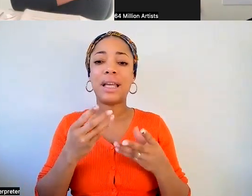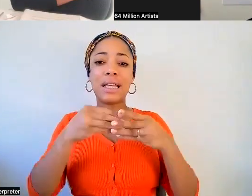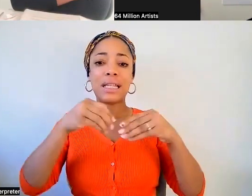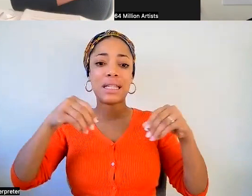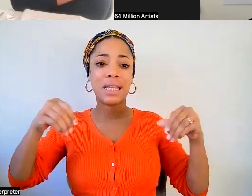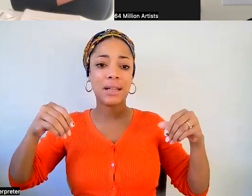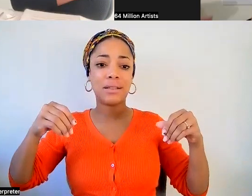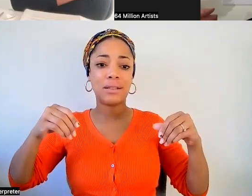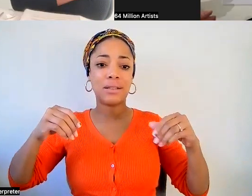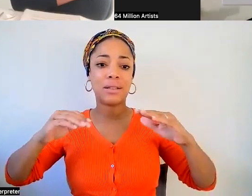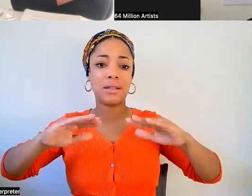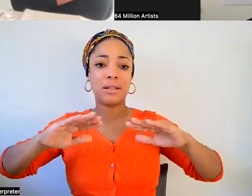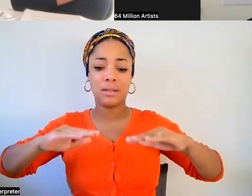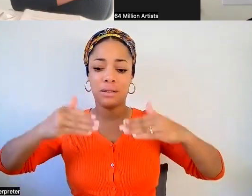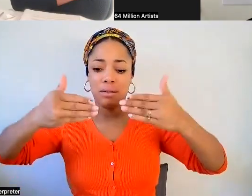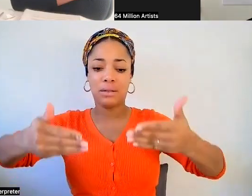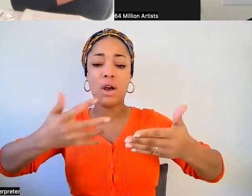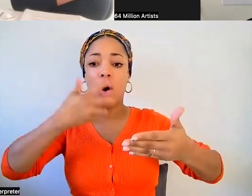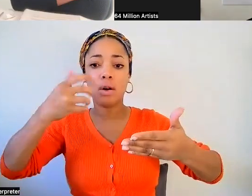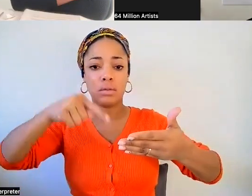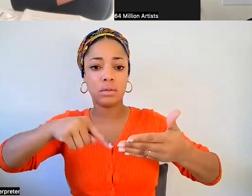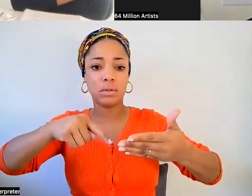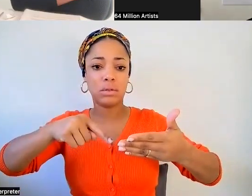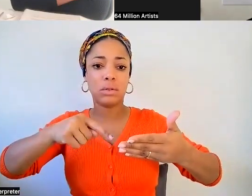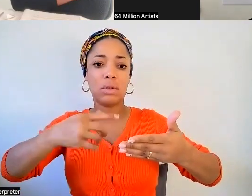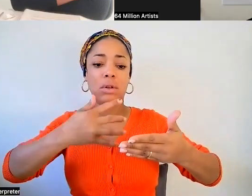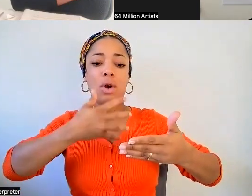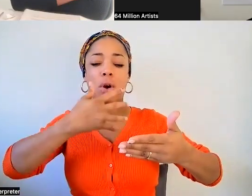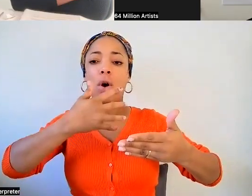hand. Sand hot, hot. What about the sea?